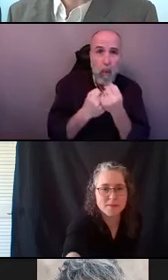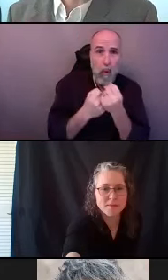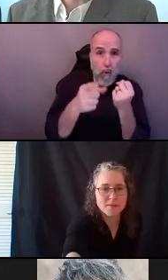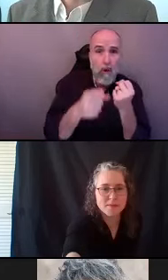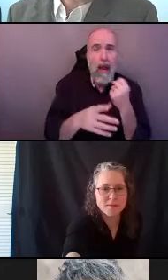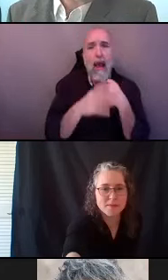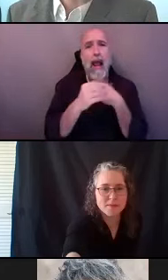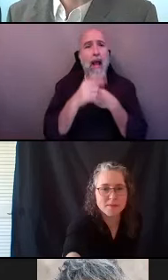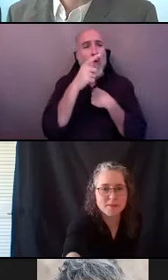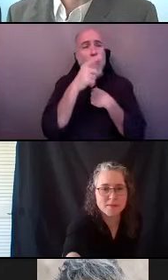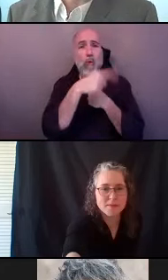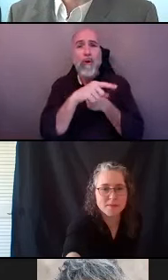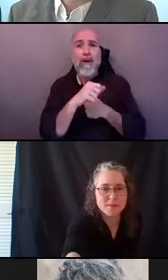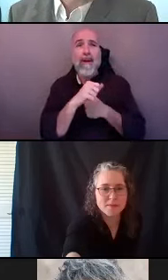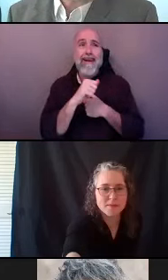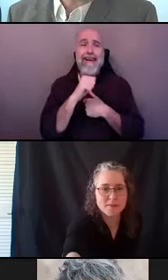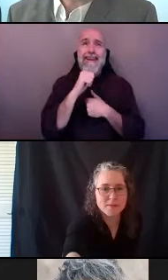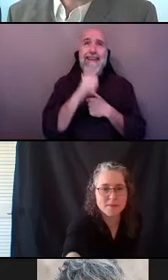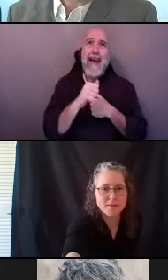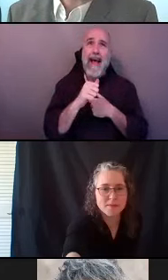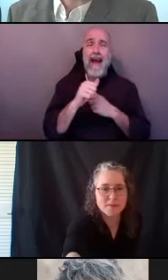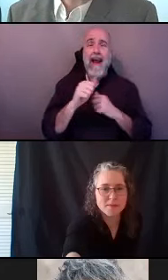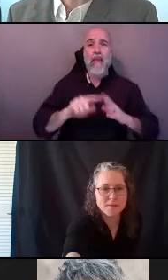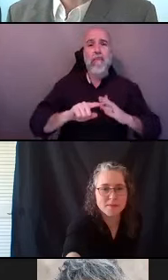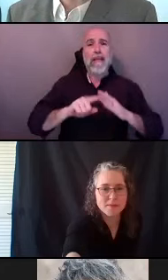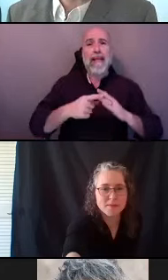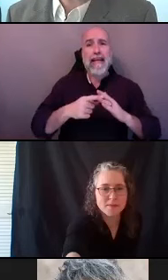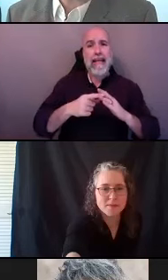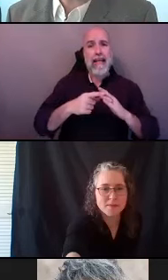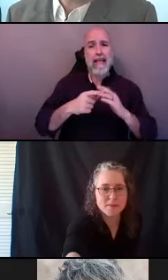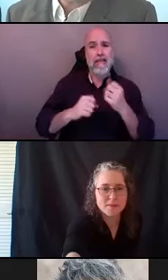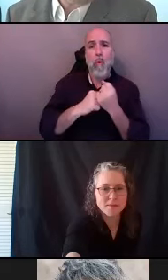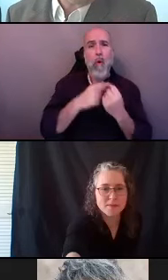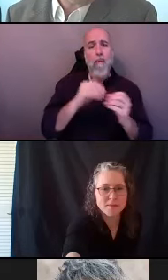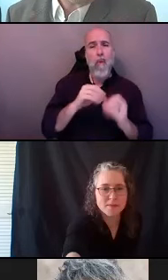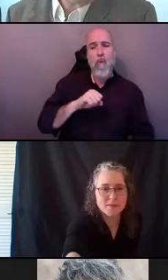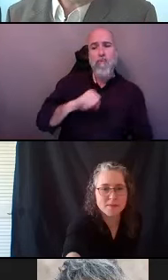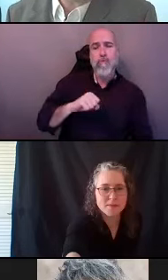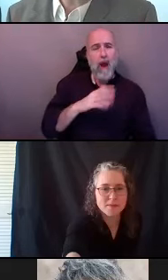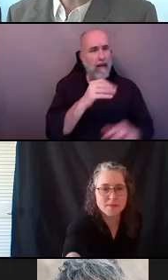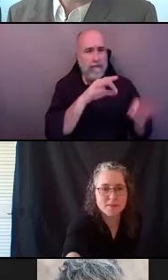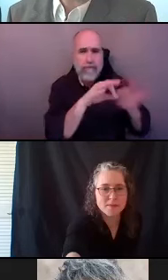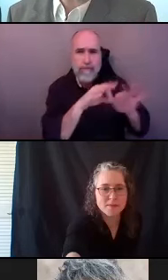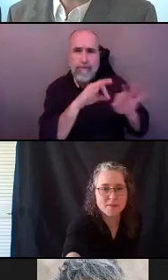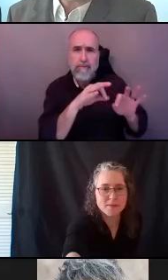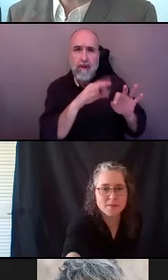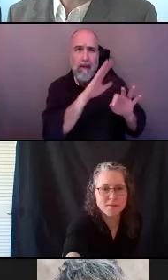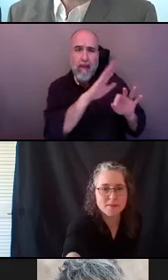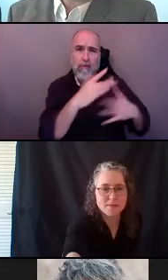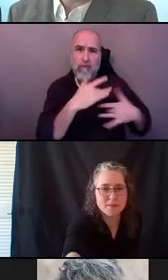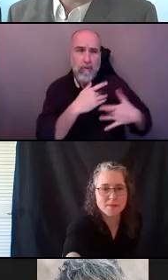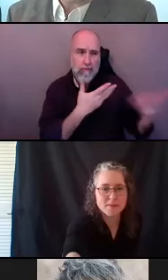and those who are not initially supportive, and really understand their points of views and concerns. This is a way to